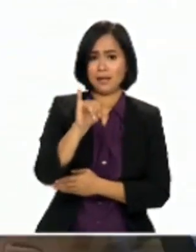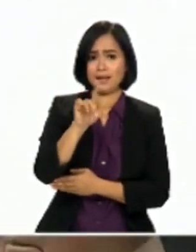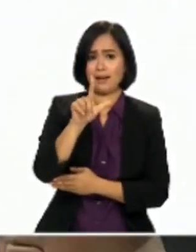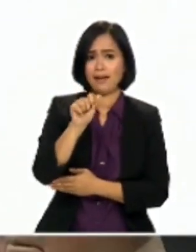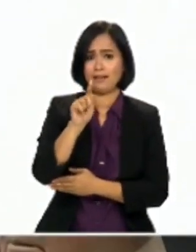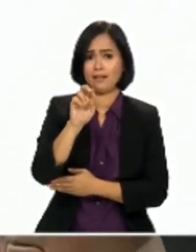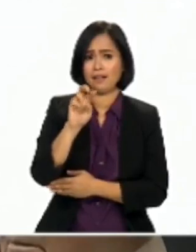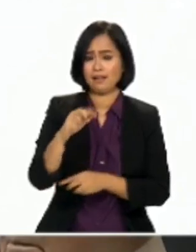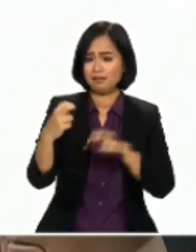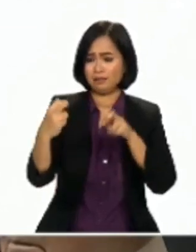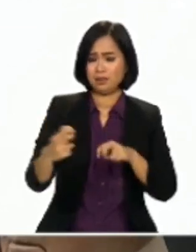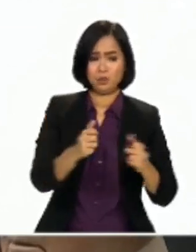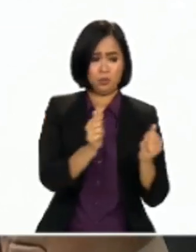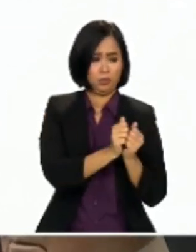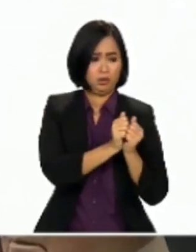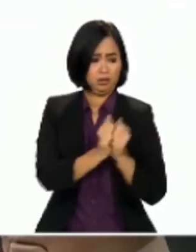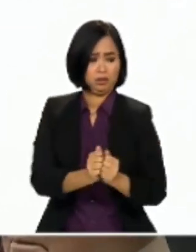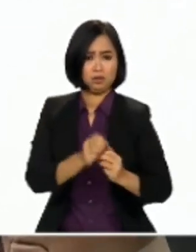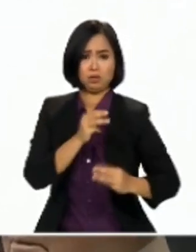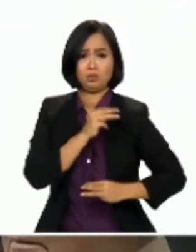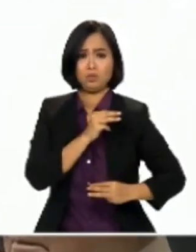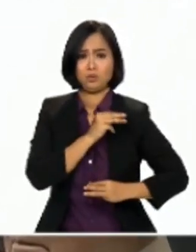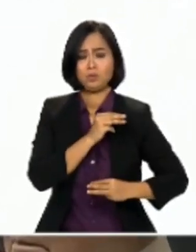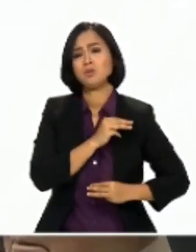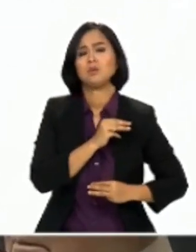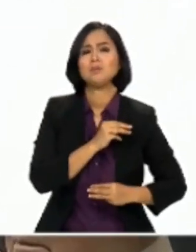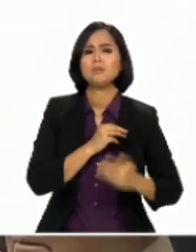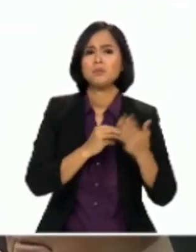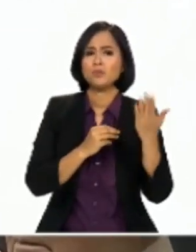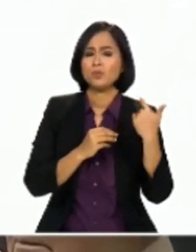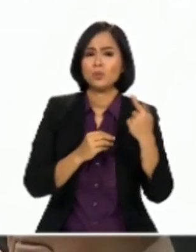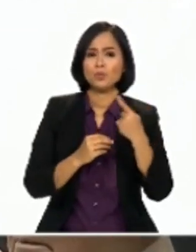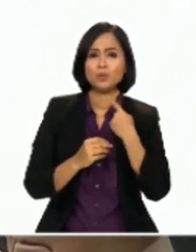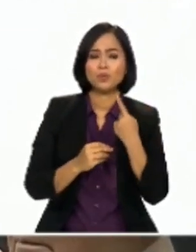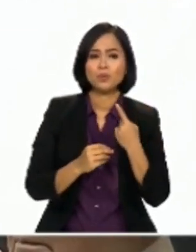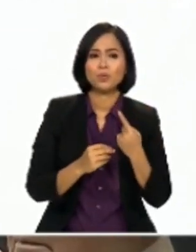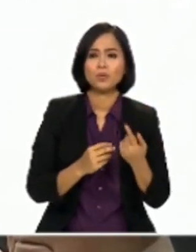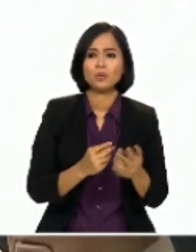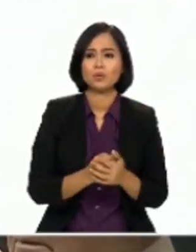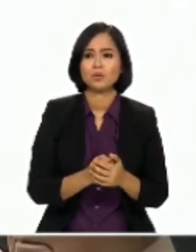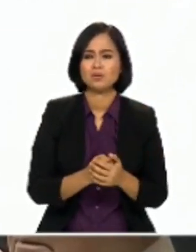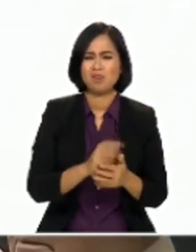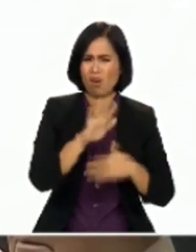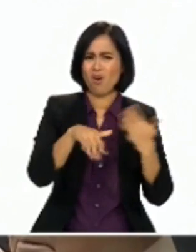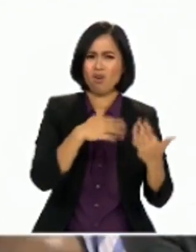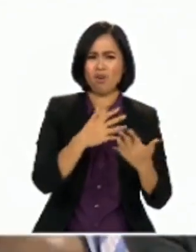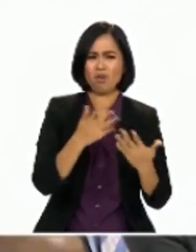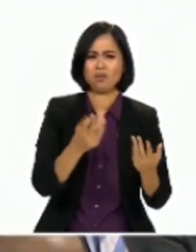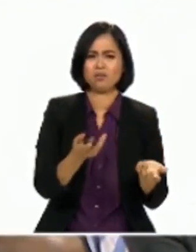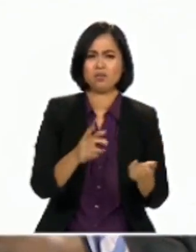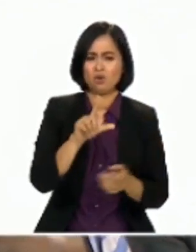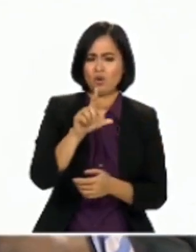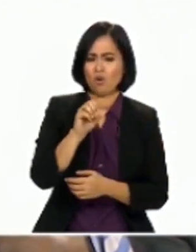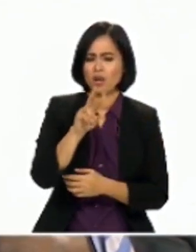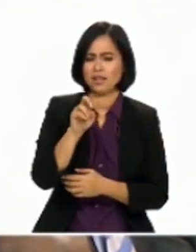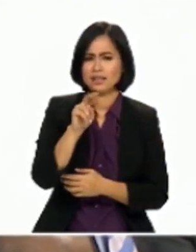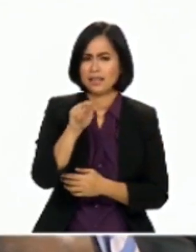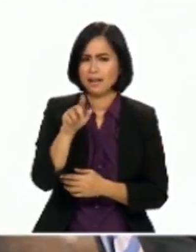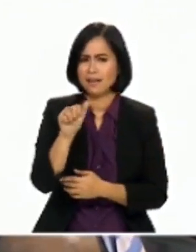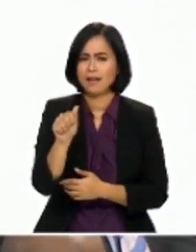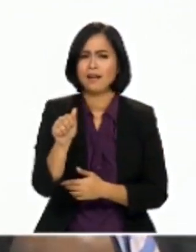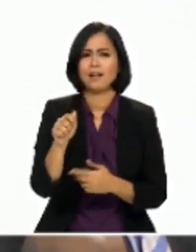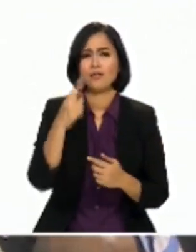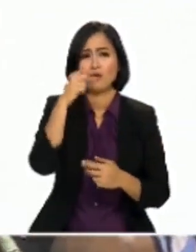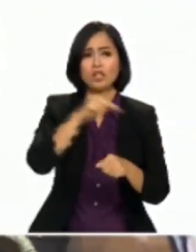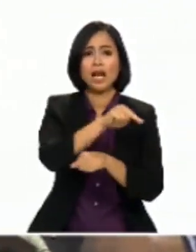man, Anyo, the chief of staff then, and all of them, Lorenzana, Esperon, national